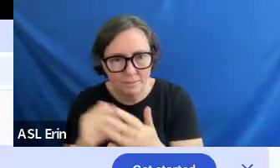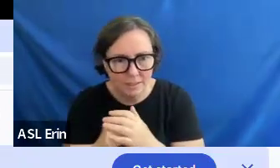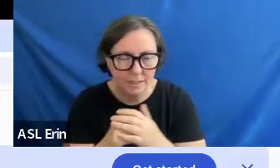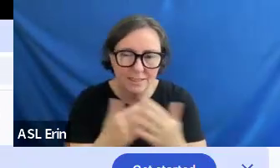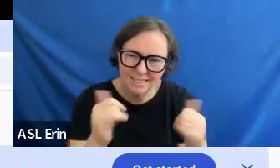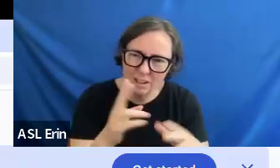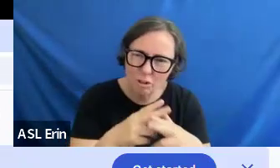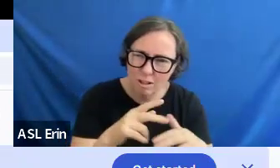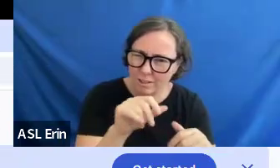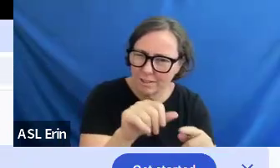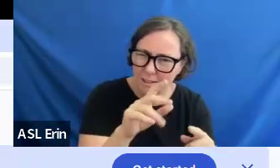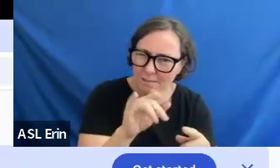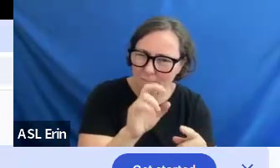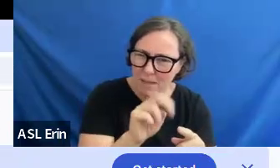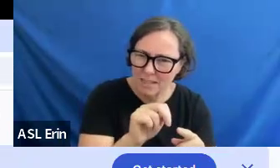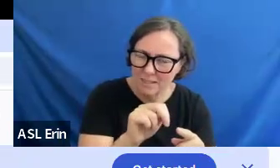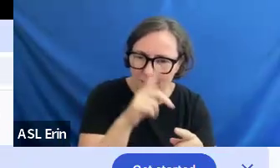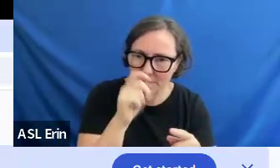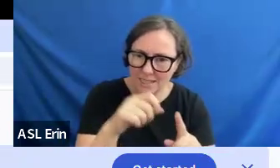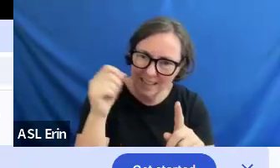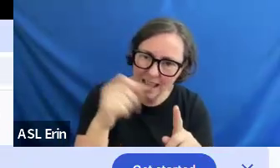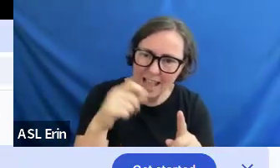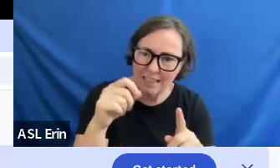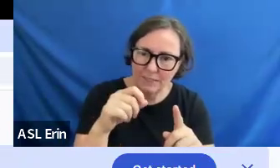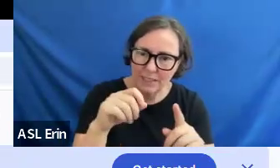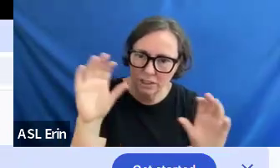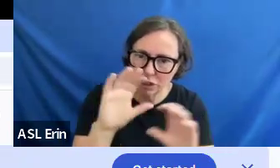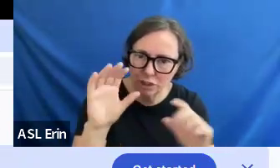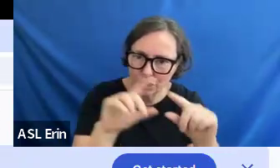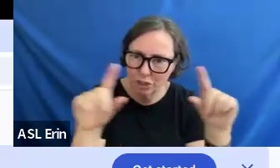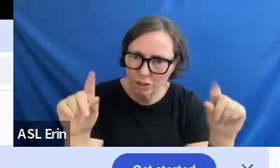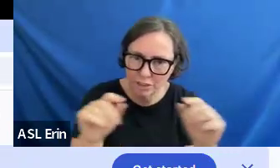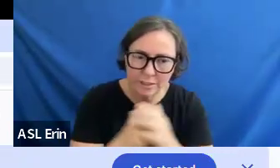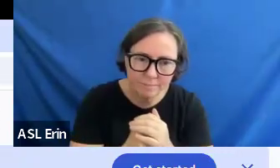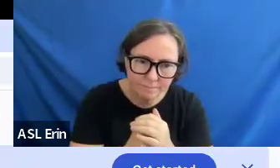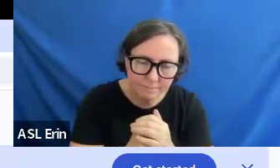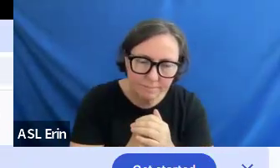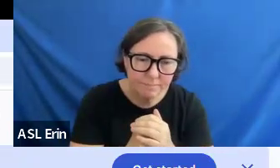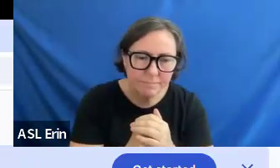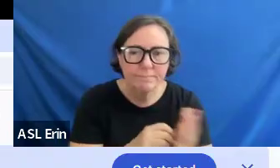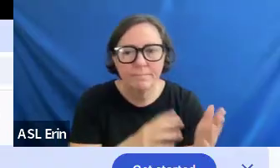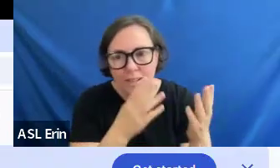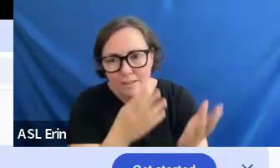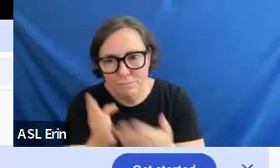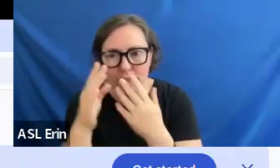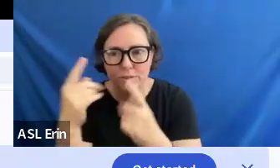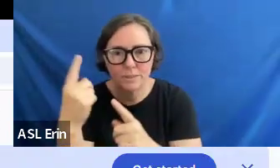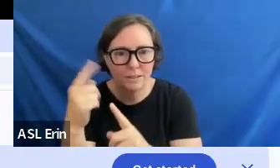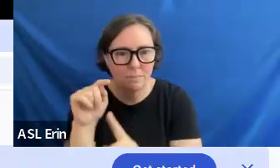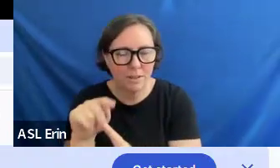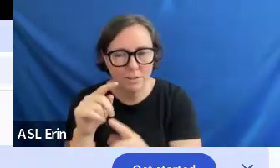Well, it's a button because it activates the search button, but it also takes you someplace because